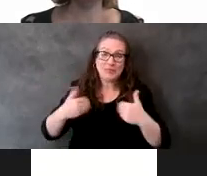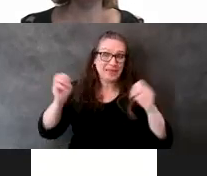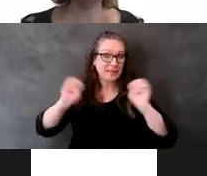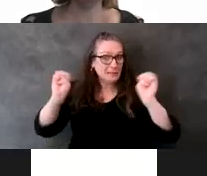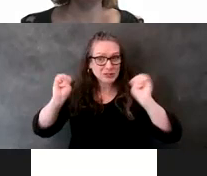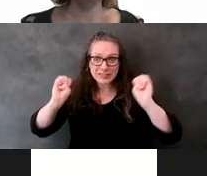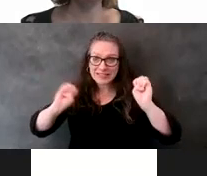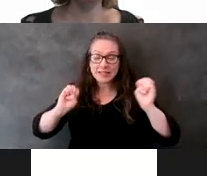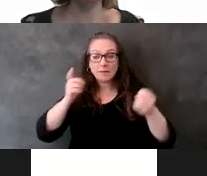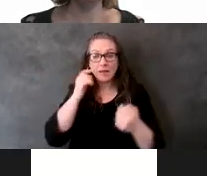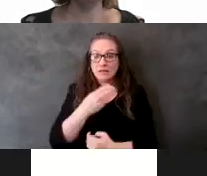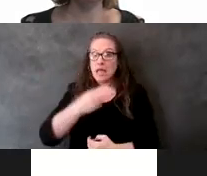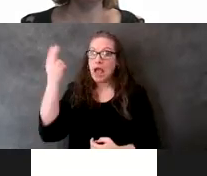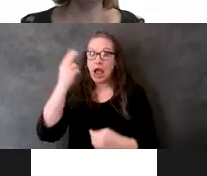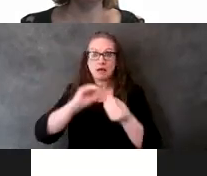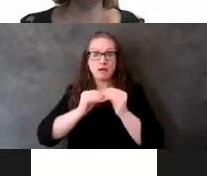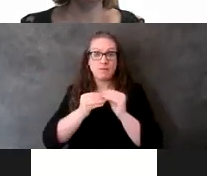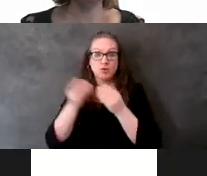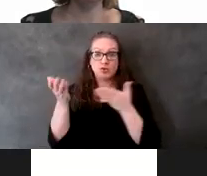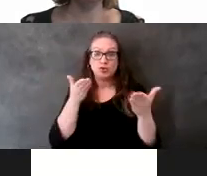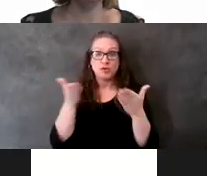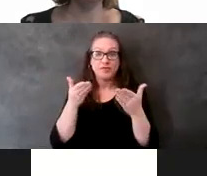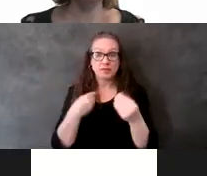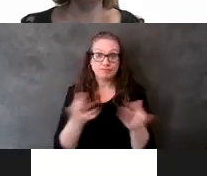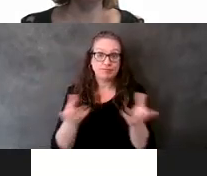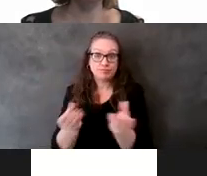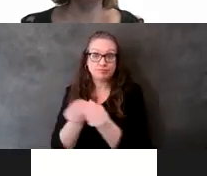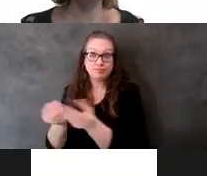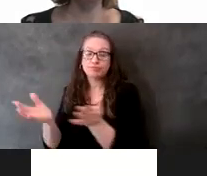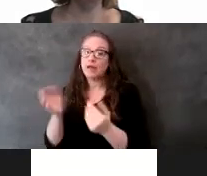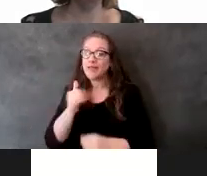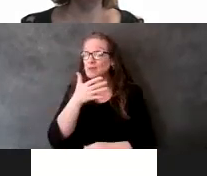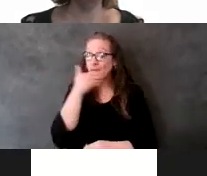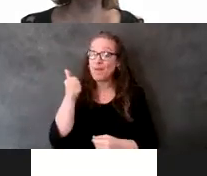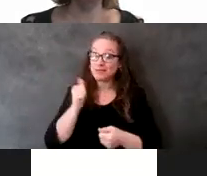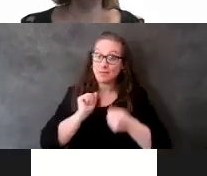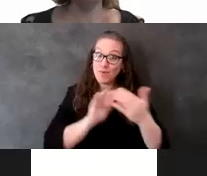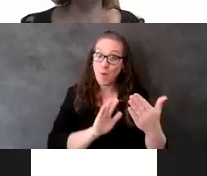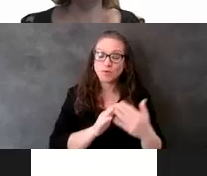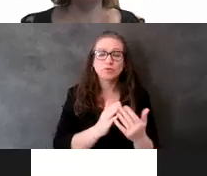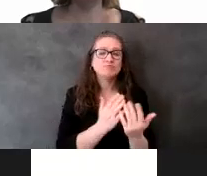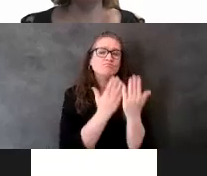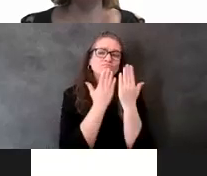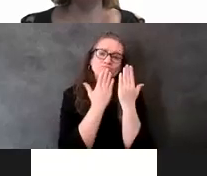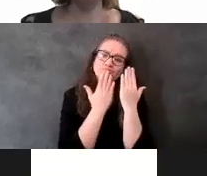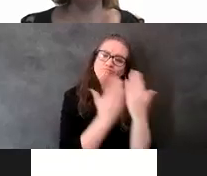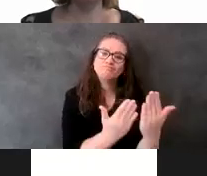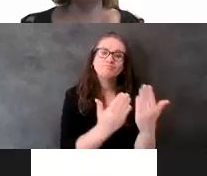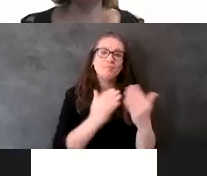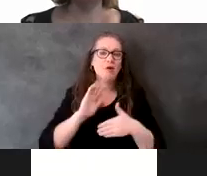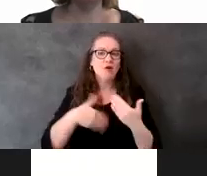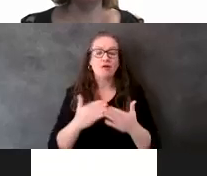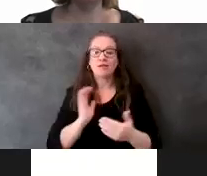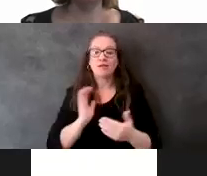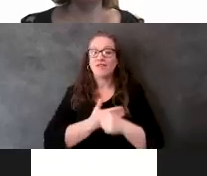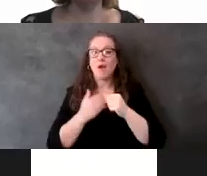very short time, that was the best way to get it done. And I really want to thank and commend all of our public health staff and community